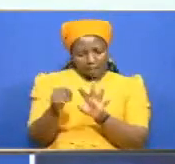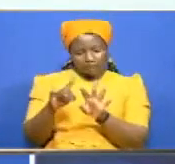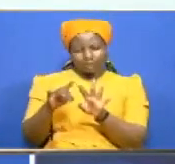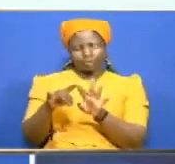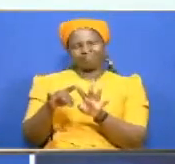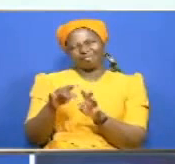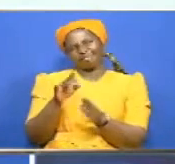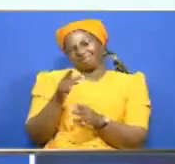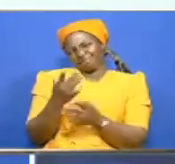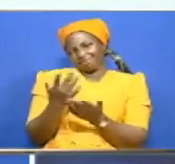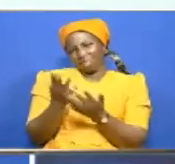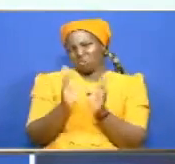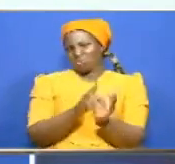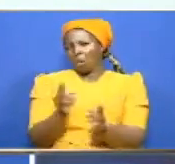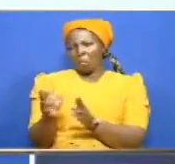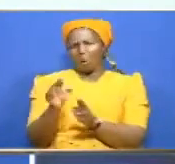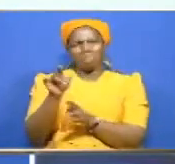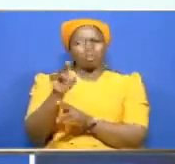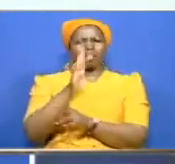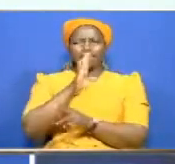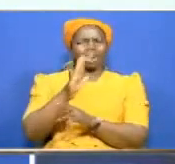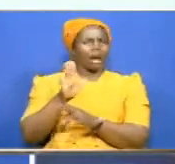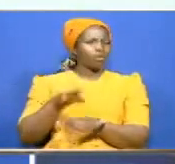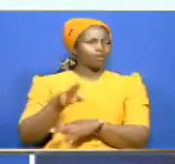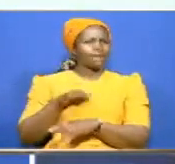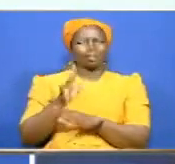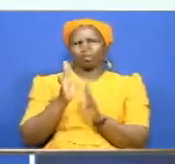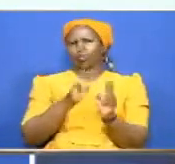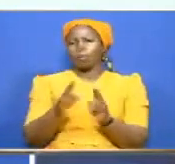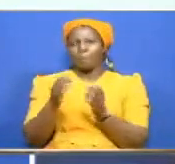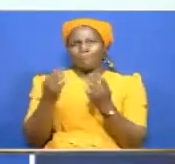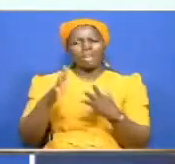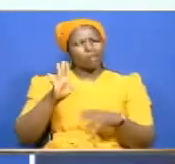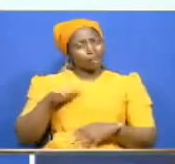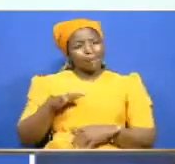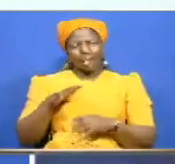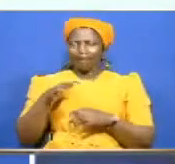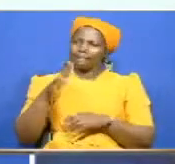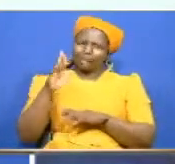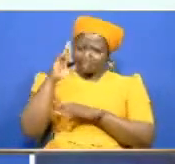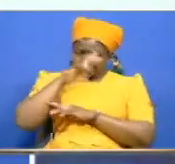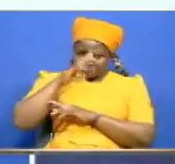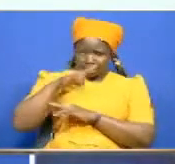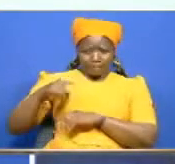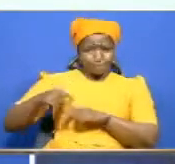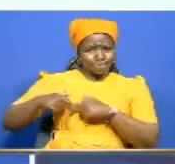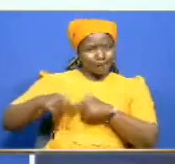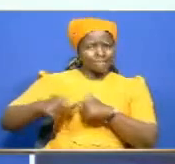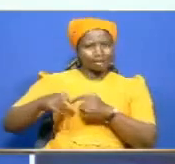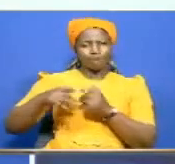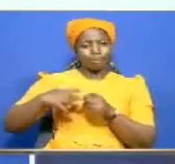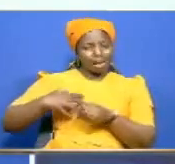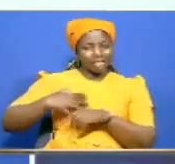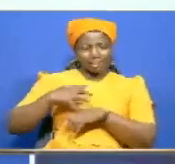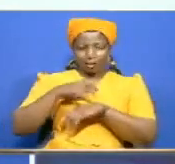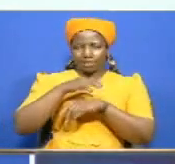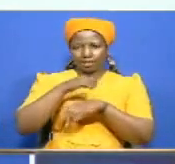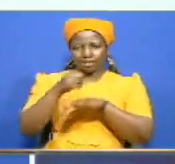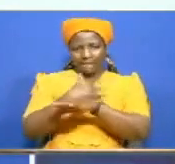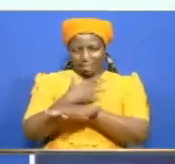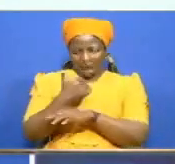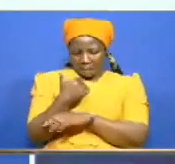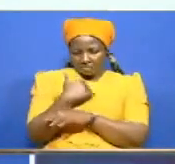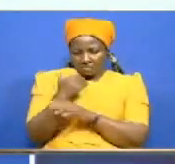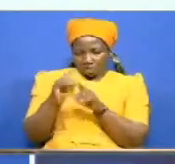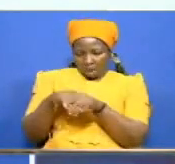woman. Many women, we are all at risk of breast cancer as we grow older. In fact, above